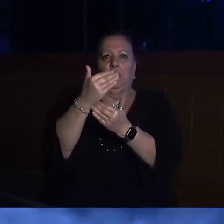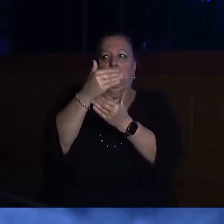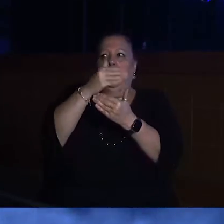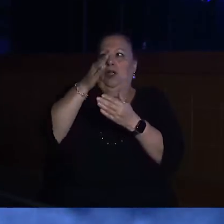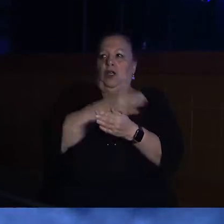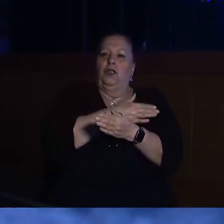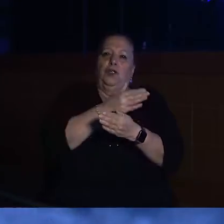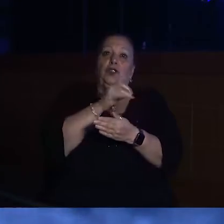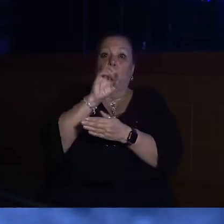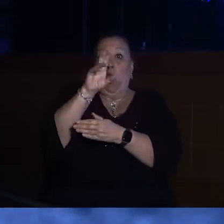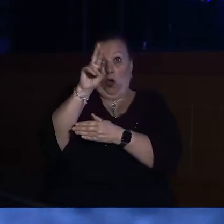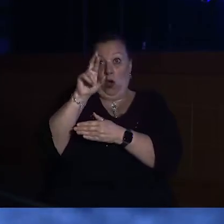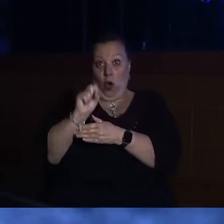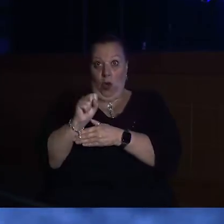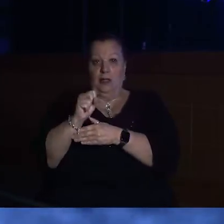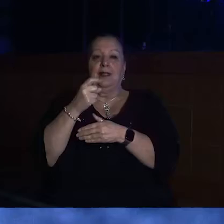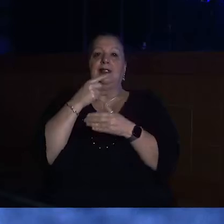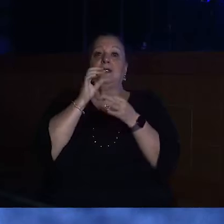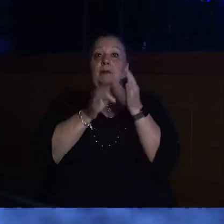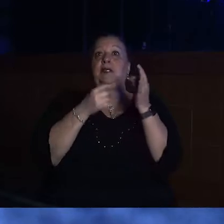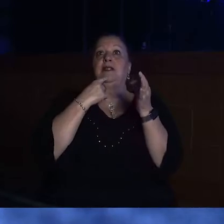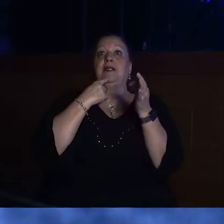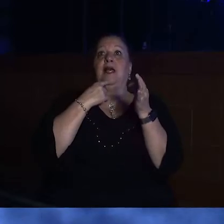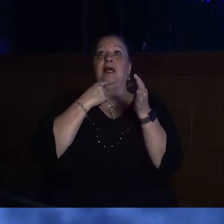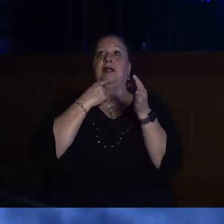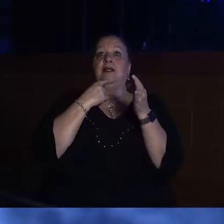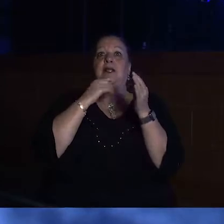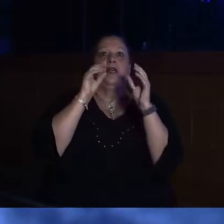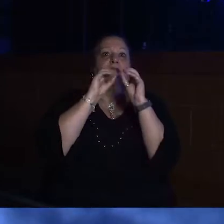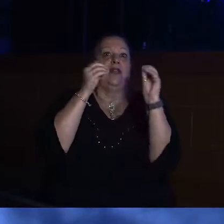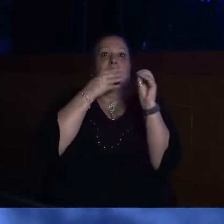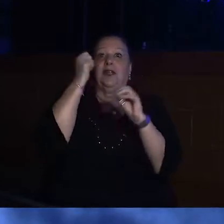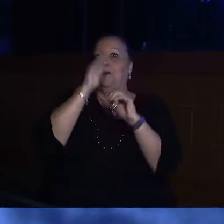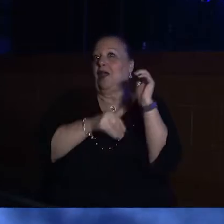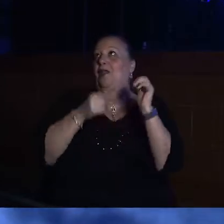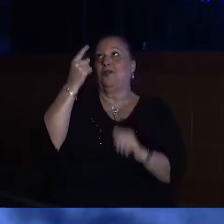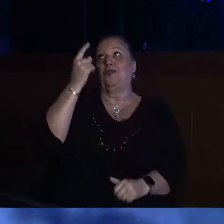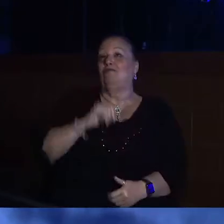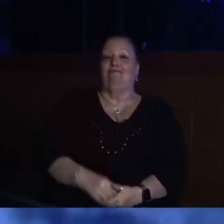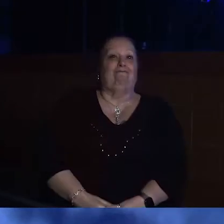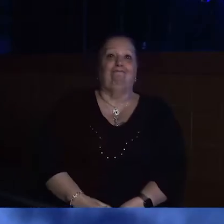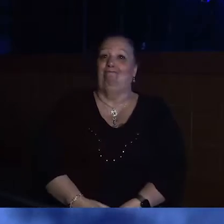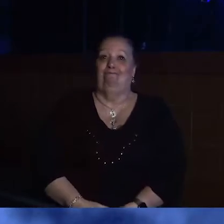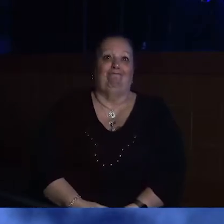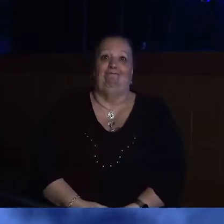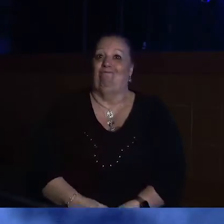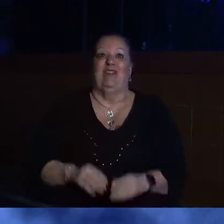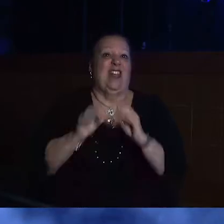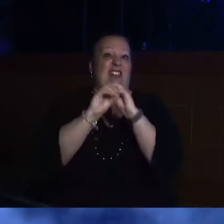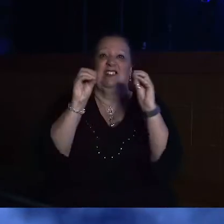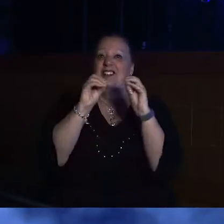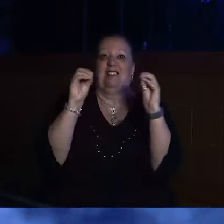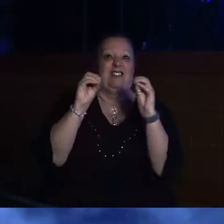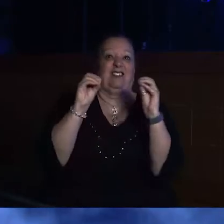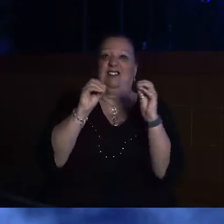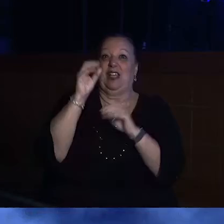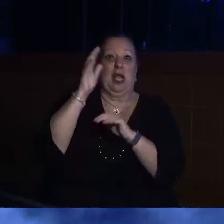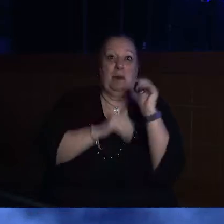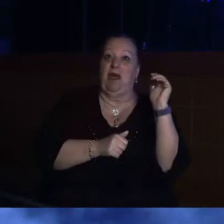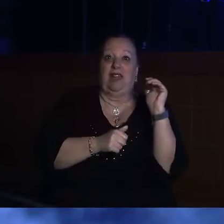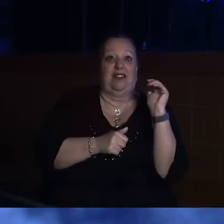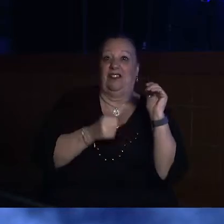this song that we're going to sing today simply says, there is nothing better than You. There is nothing